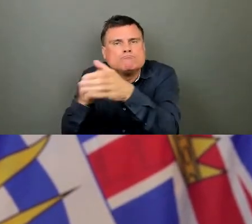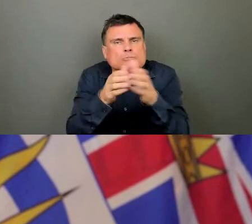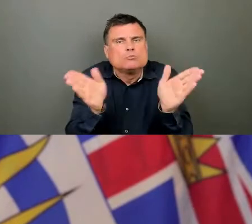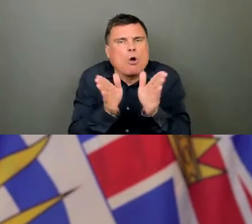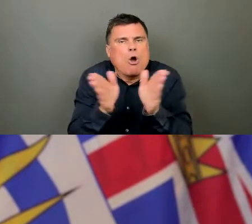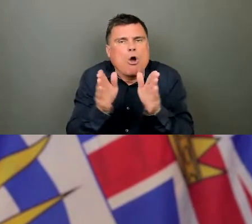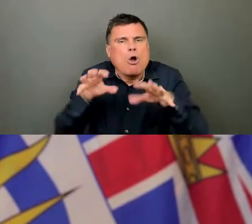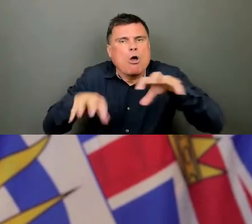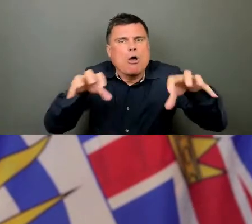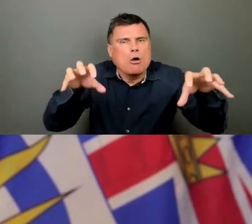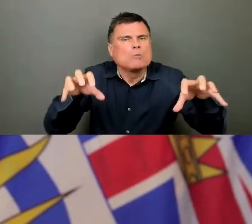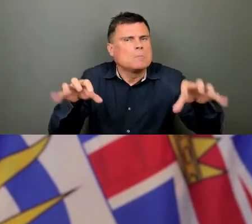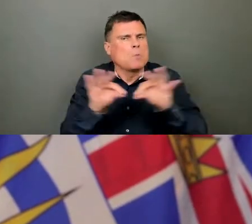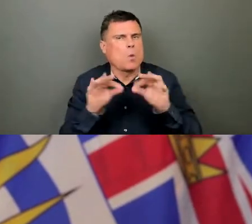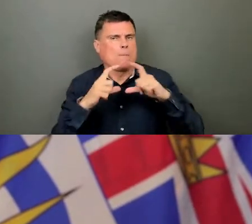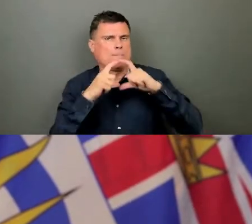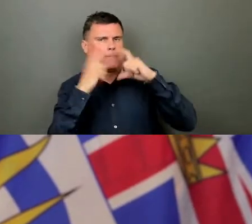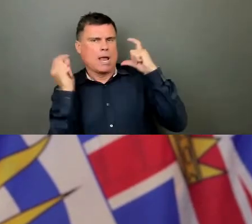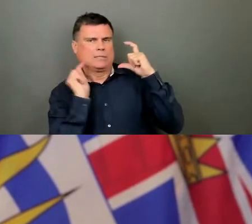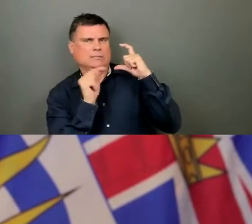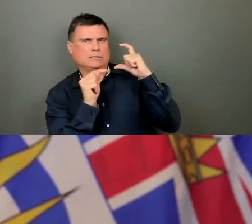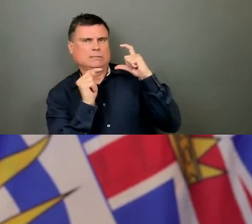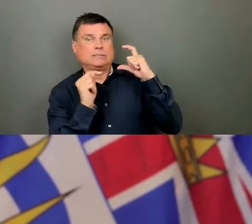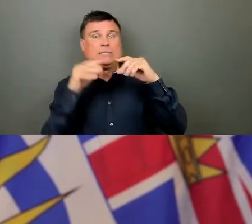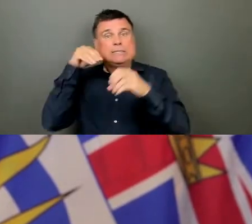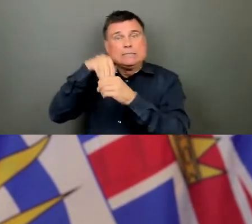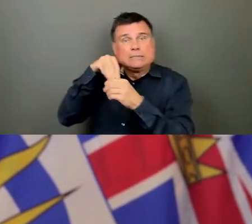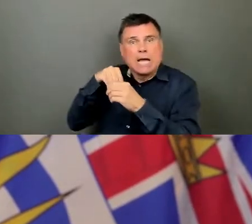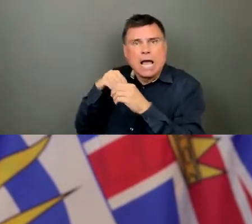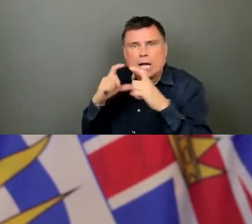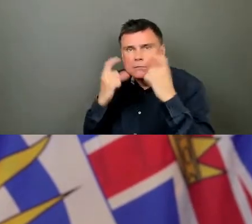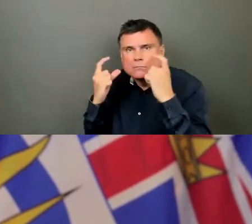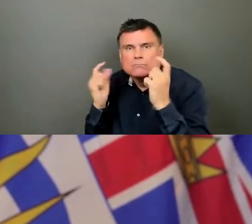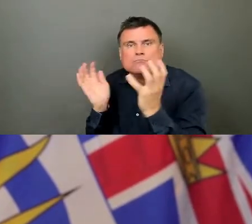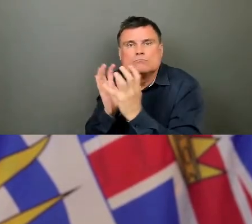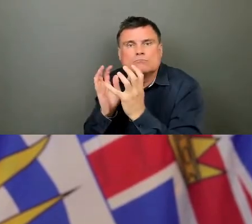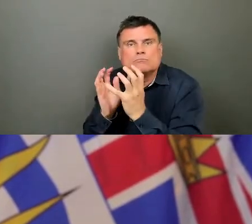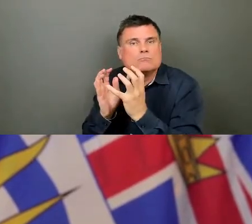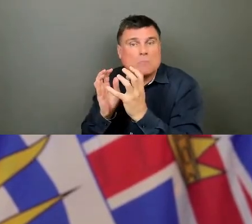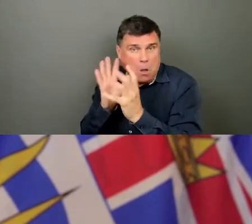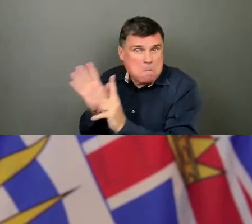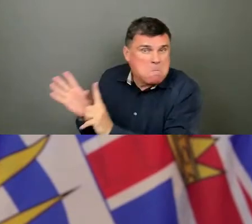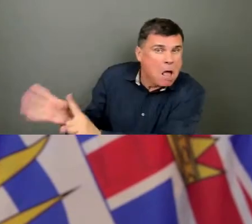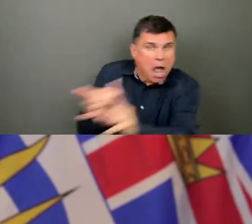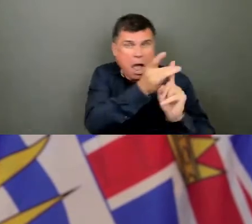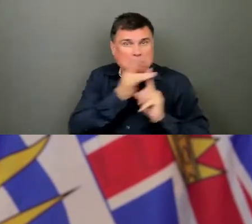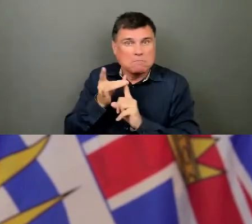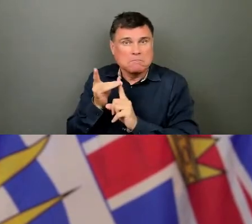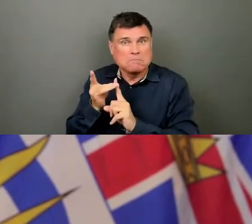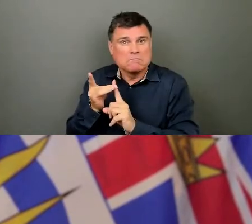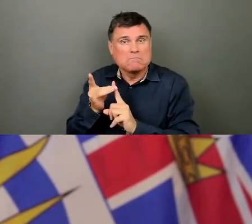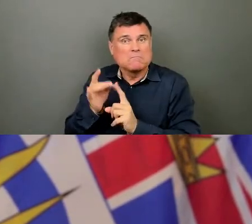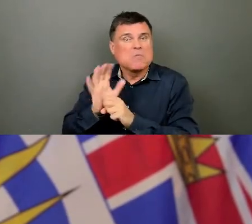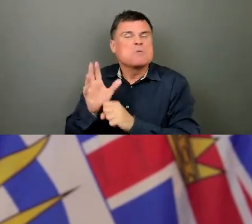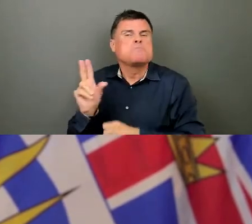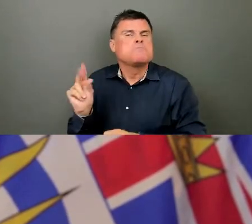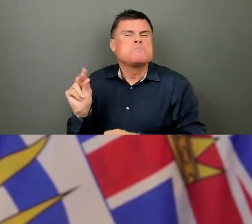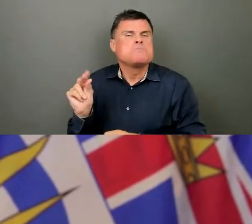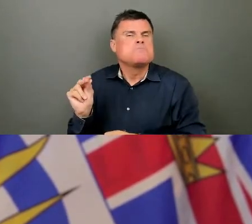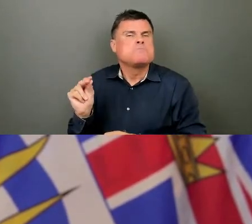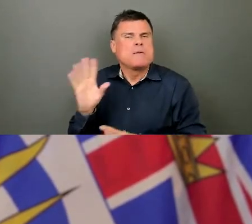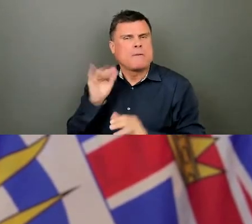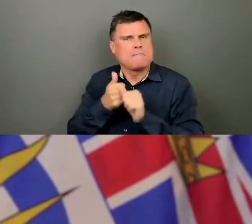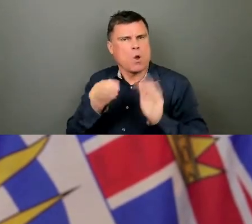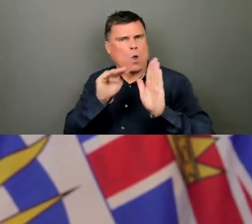and wearing masks in those settings. So we don't expect to see an explosion of cases. It is absolutely